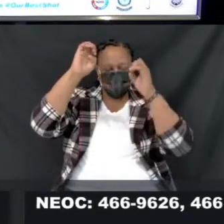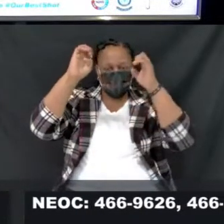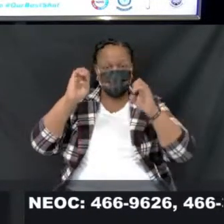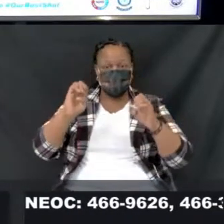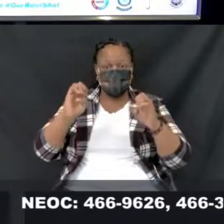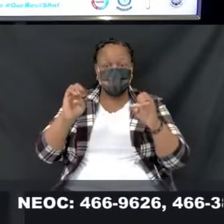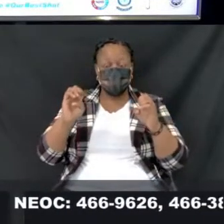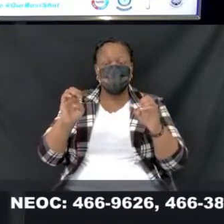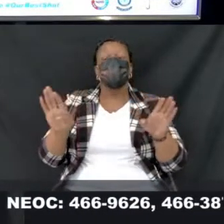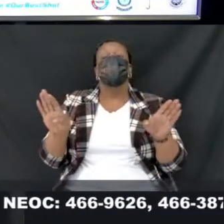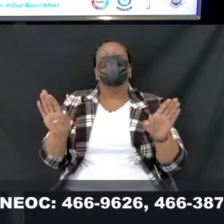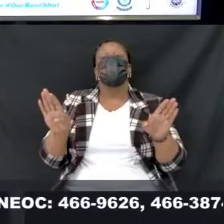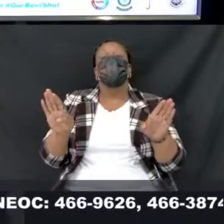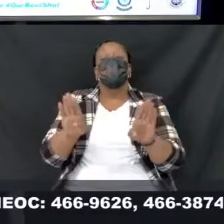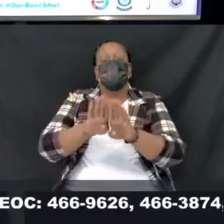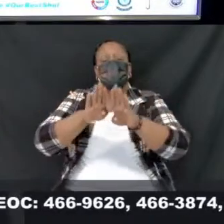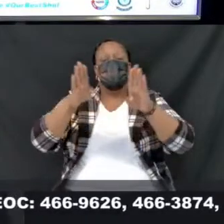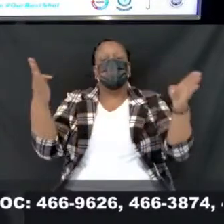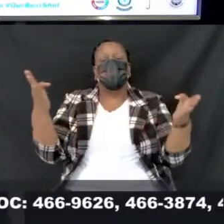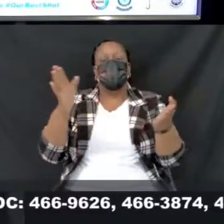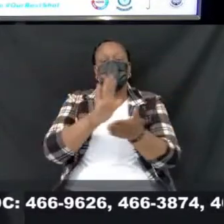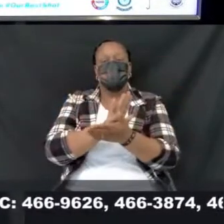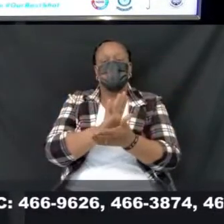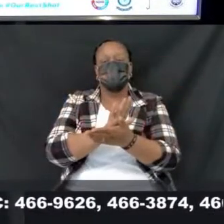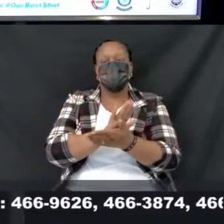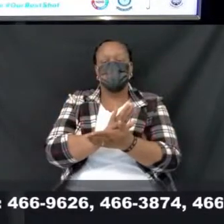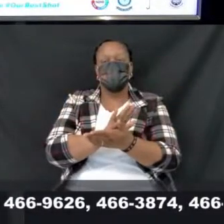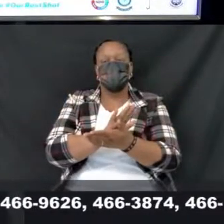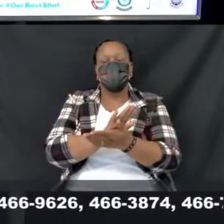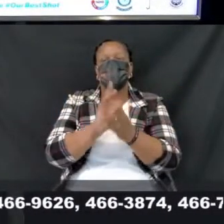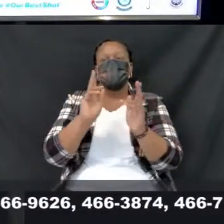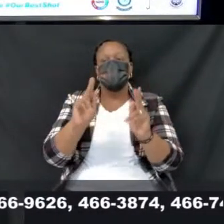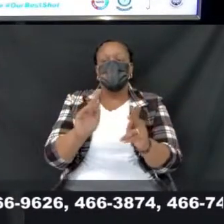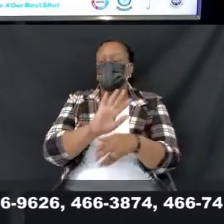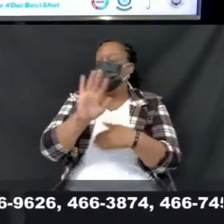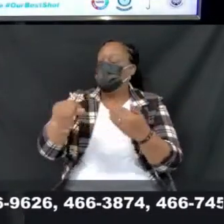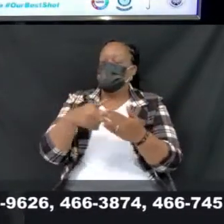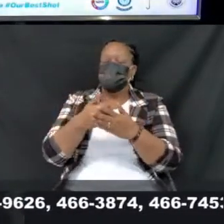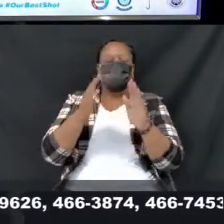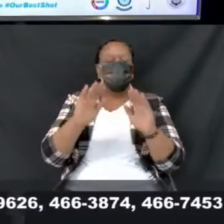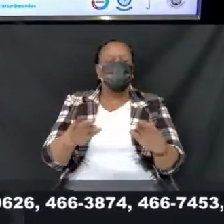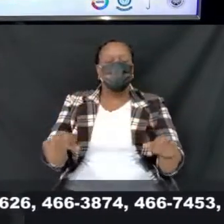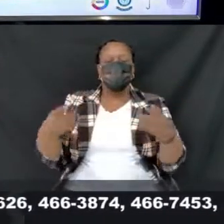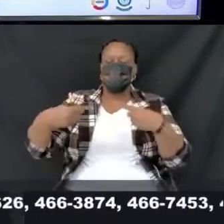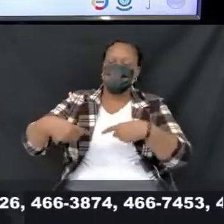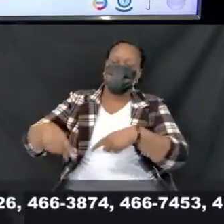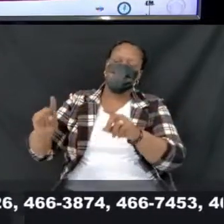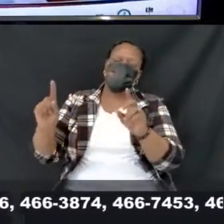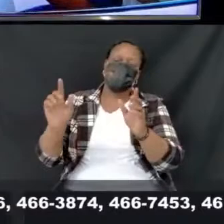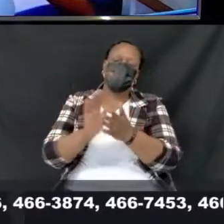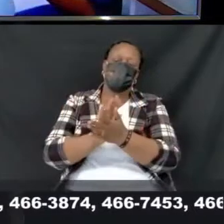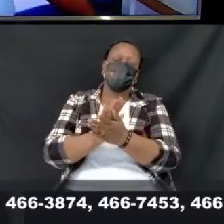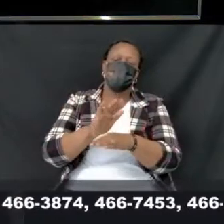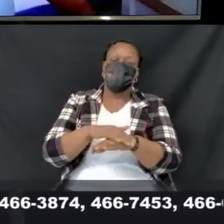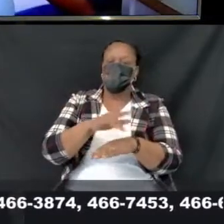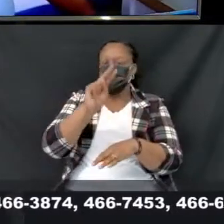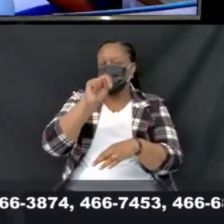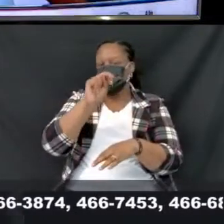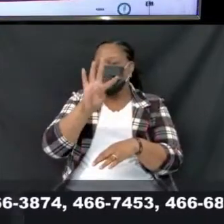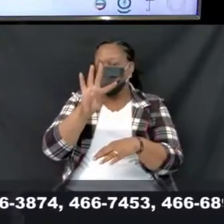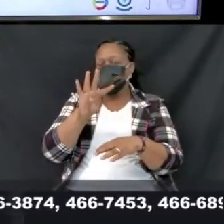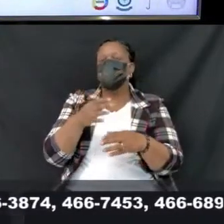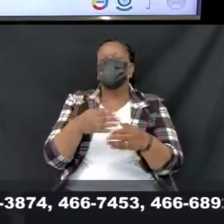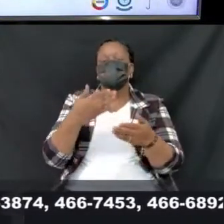resumed in-person learning schooling the 24th, which would have been last Monday. By next week, we